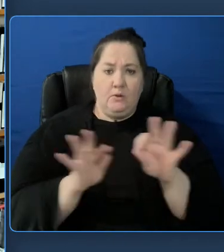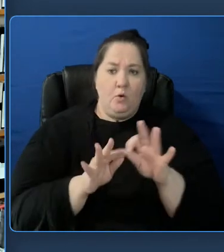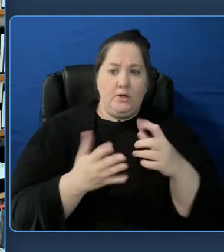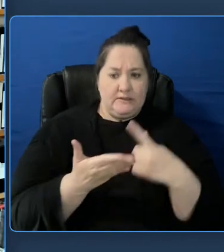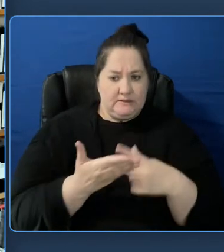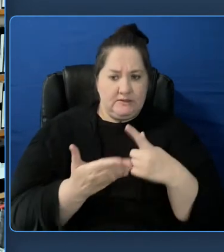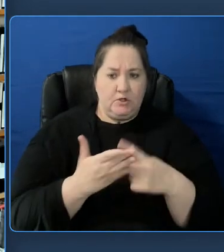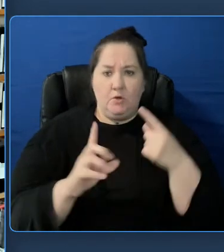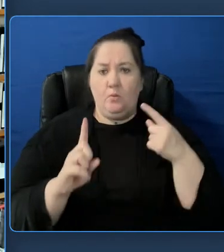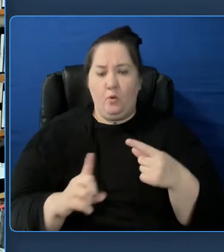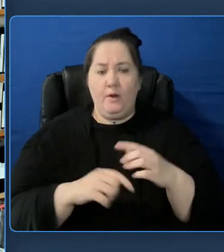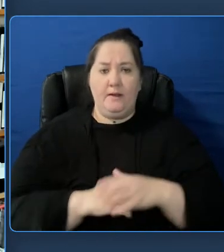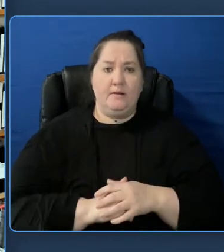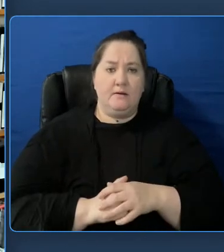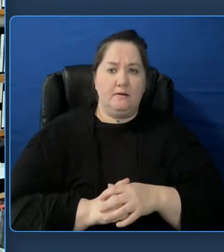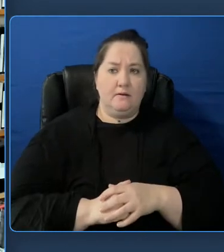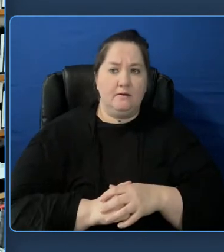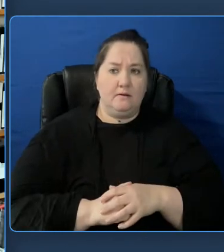point.